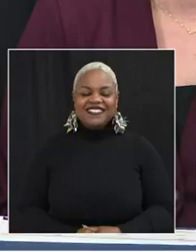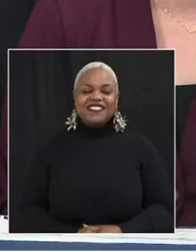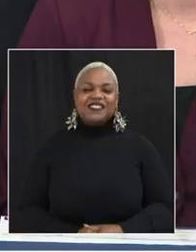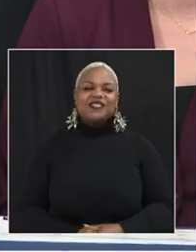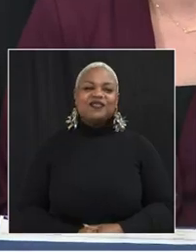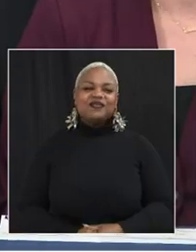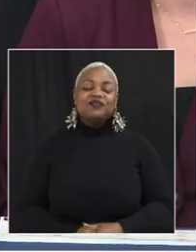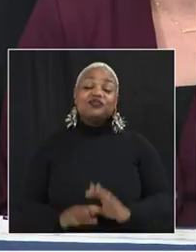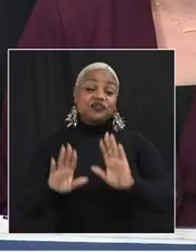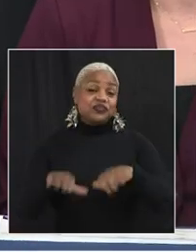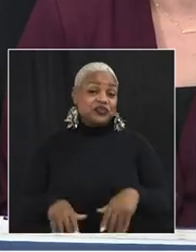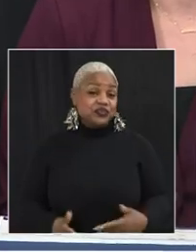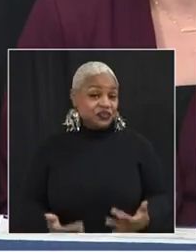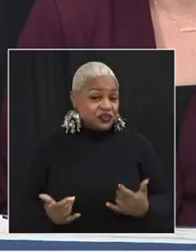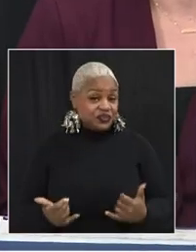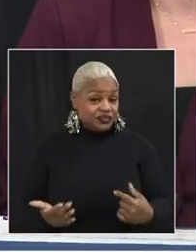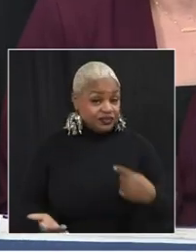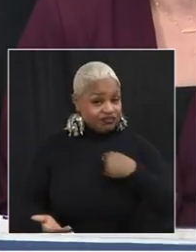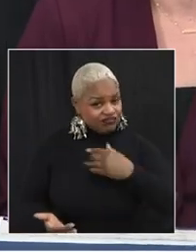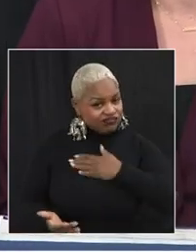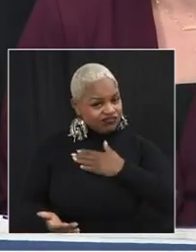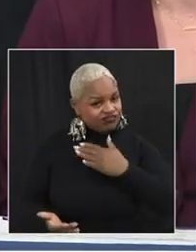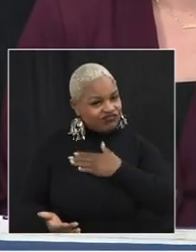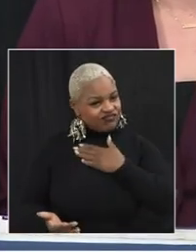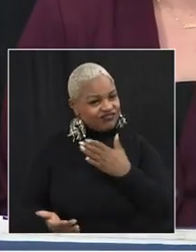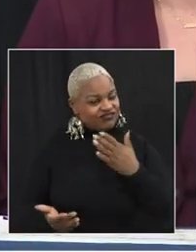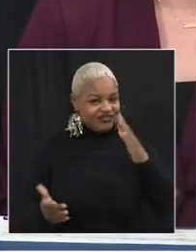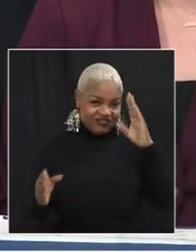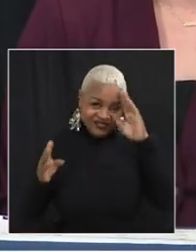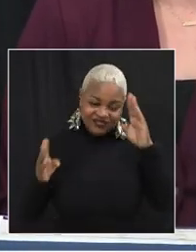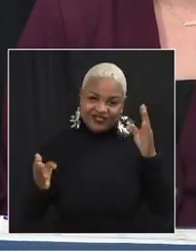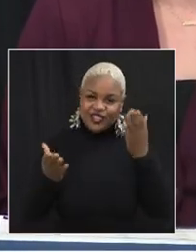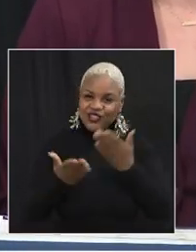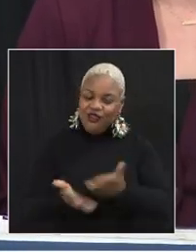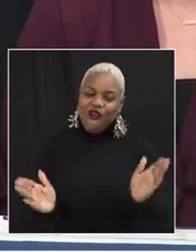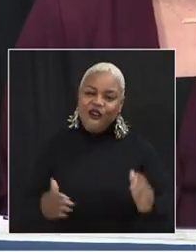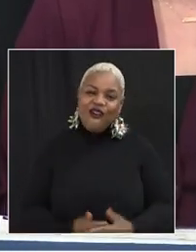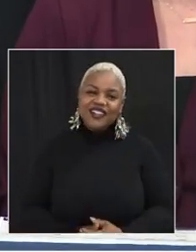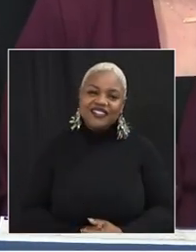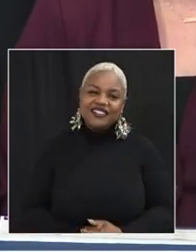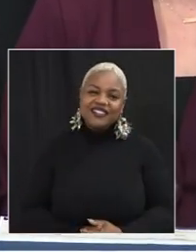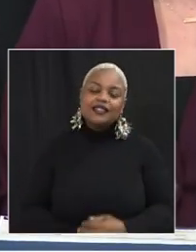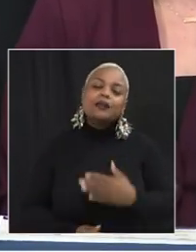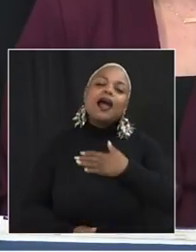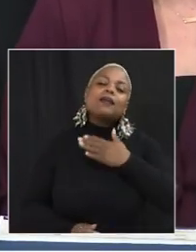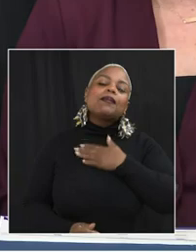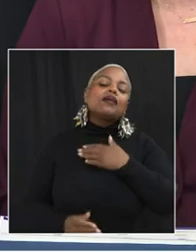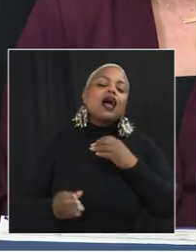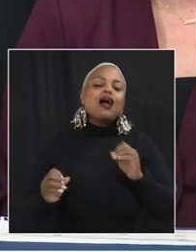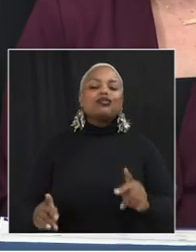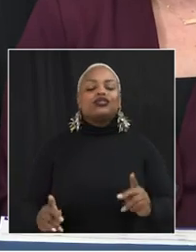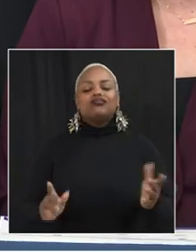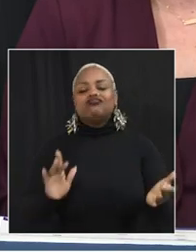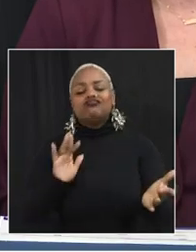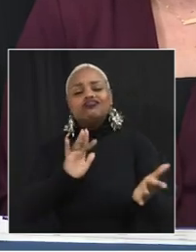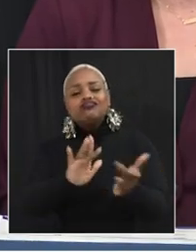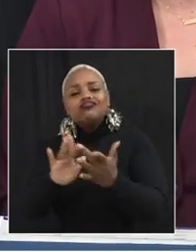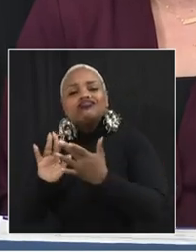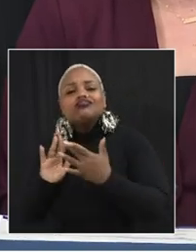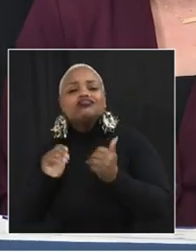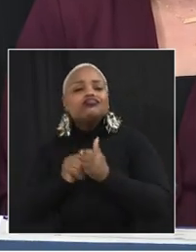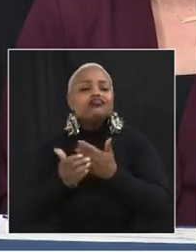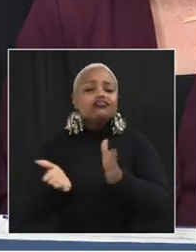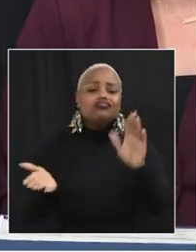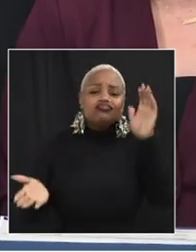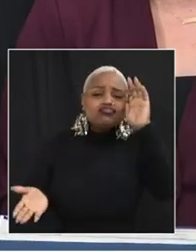to greet you today. I am truly grateful for the opportunity to connect with each and every one of you and hear directly